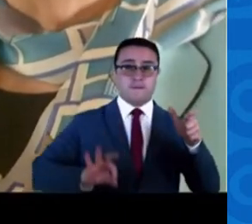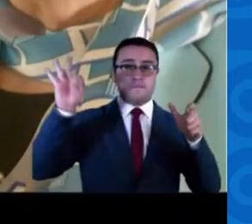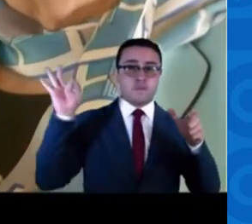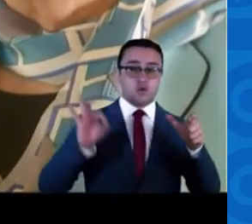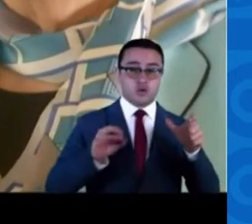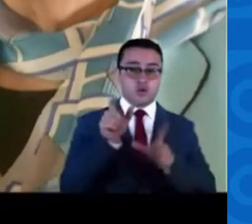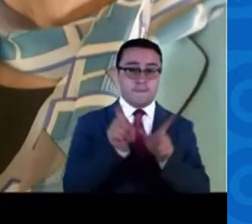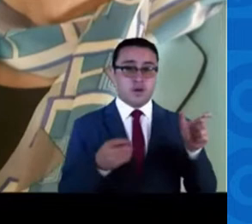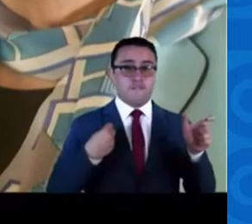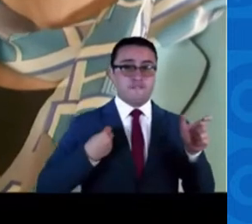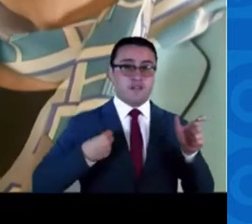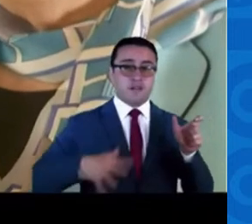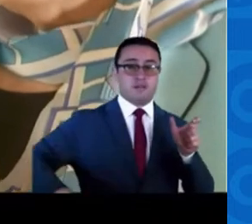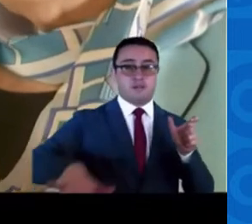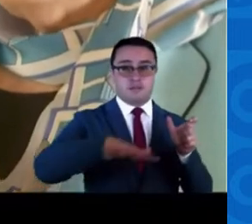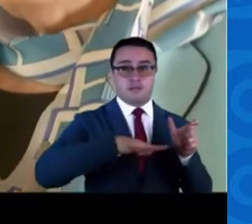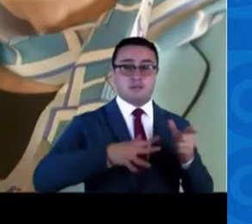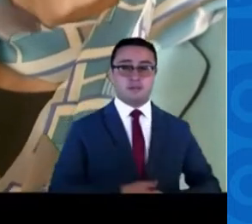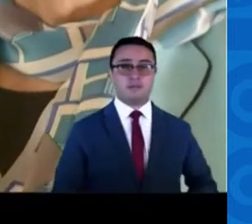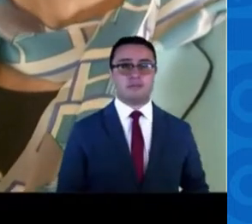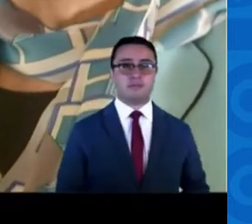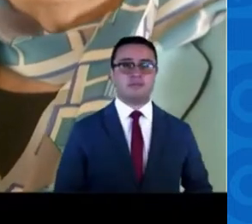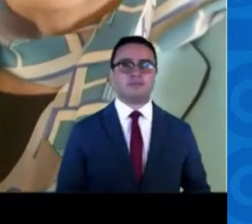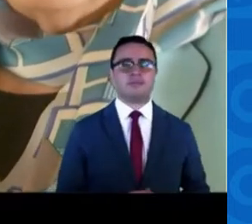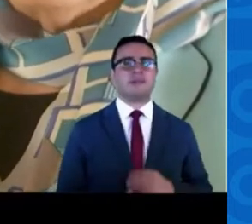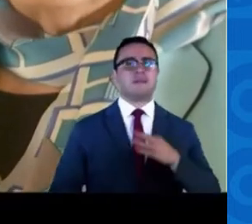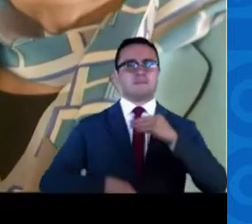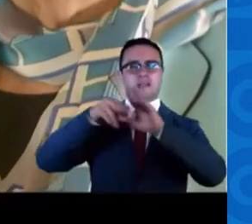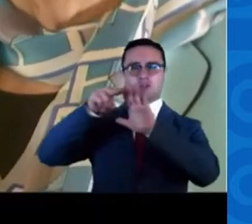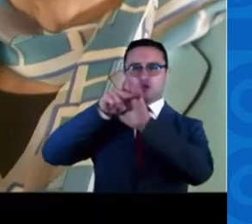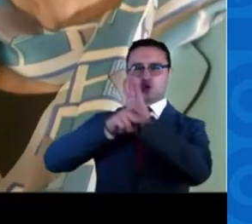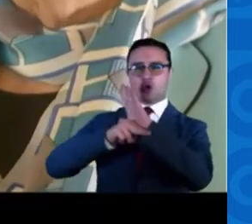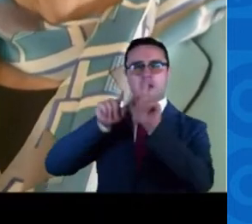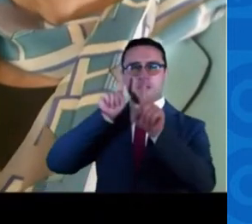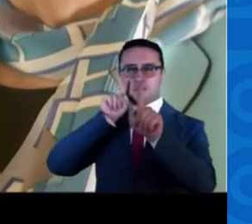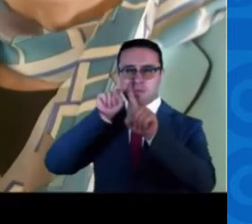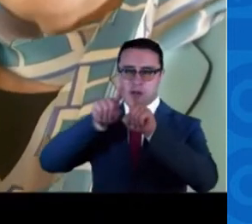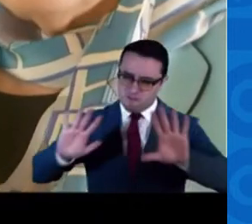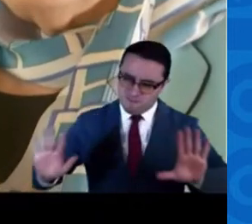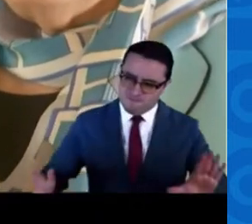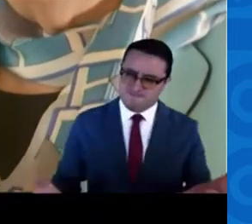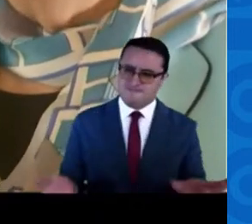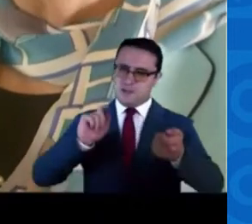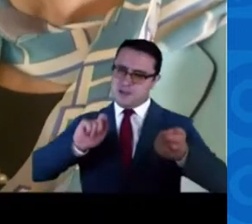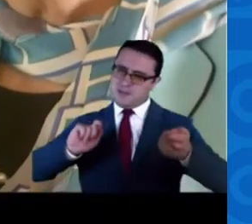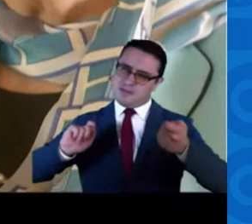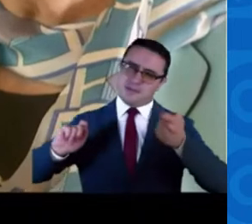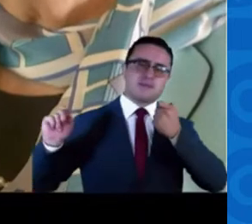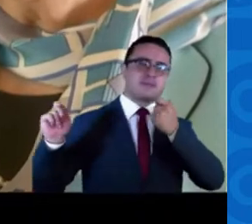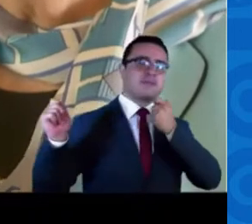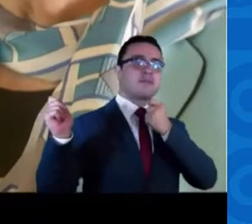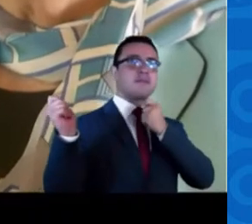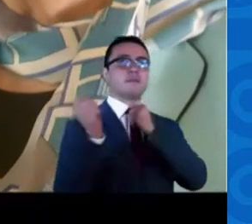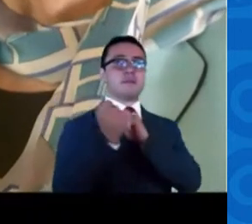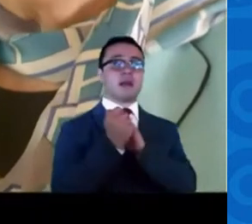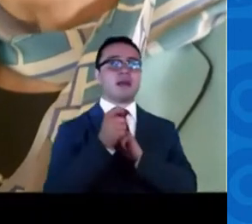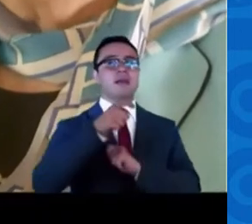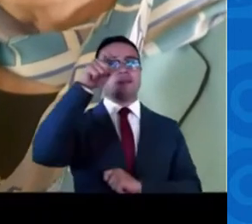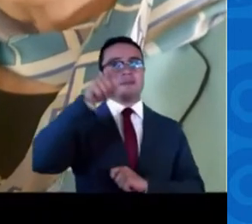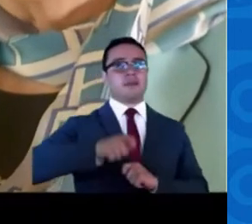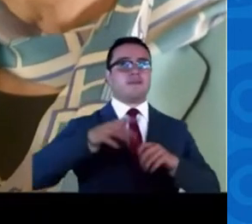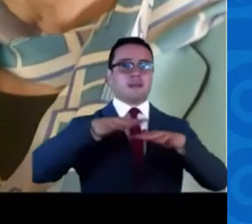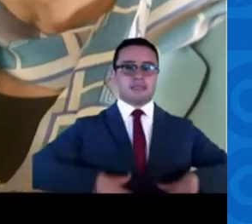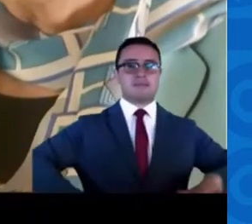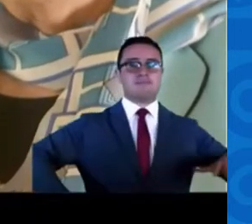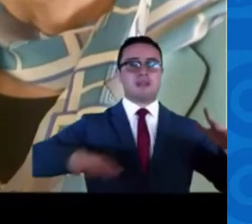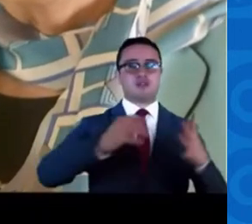encompass 49% of the population. And the implementation of recovery transformative policies will